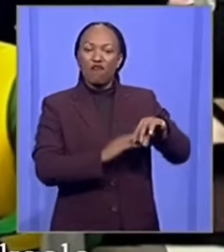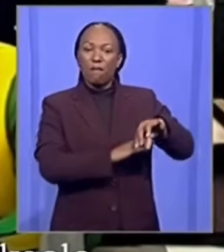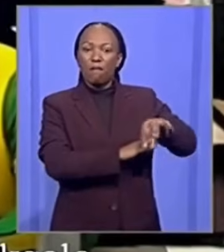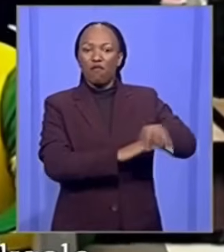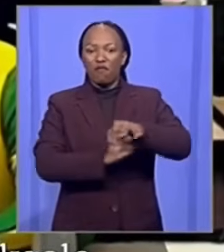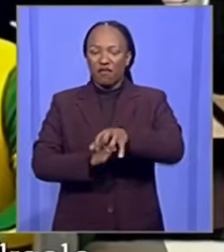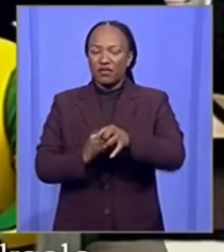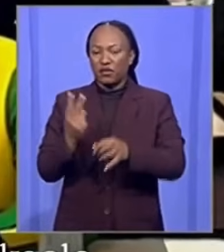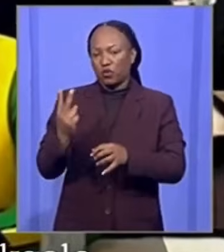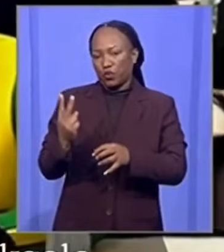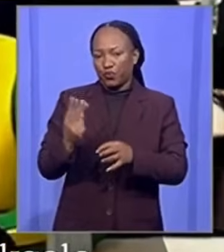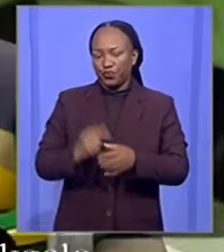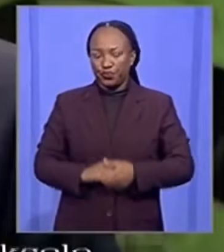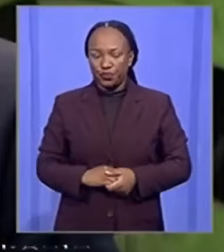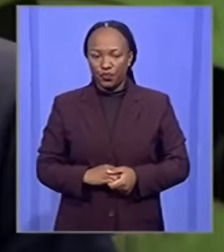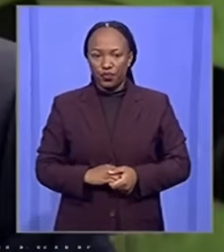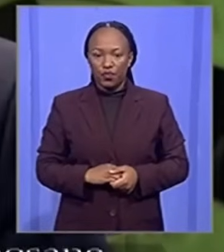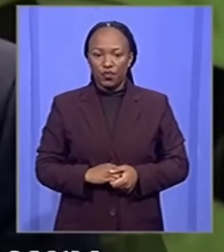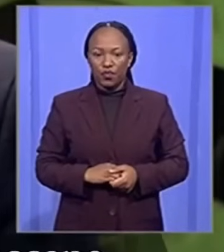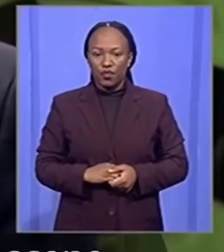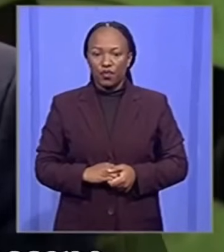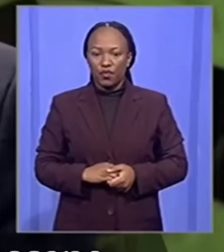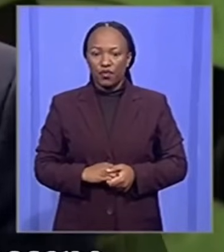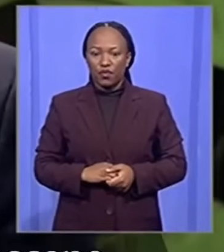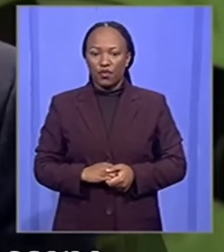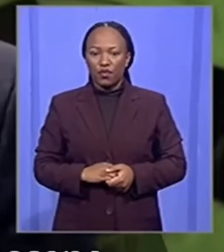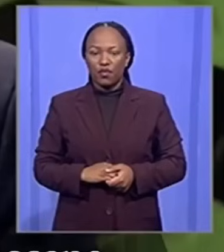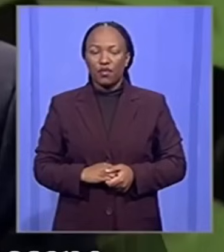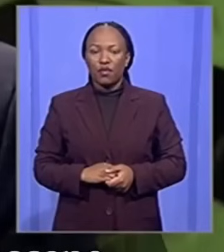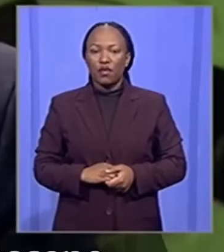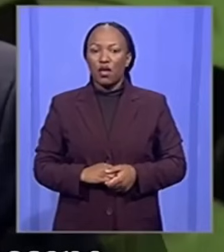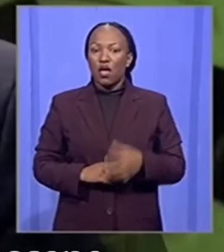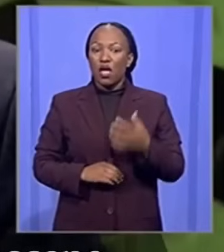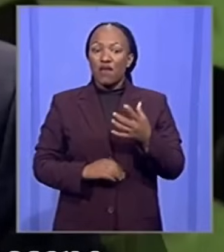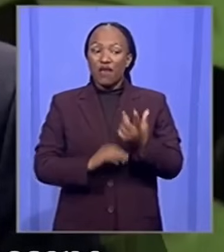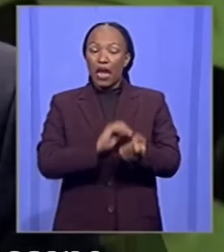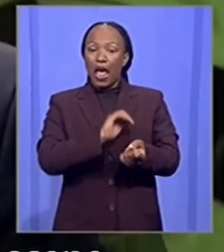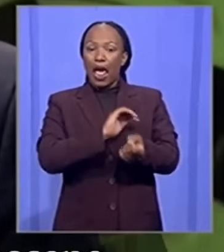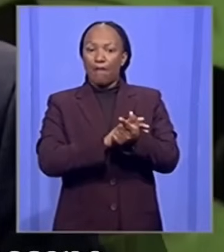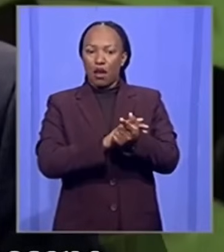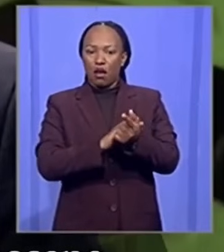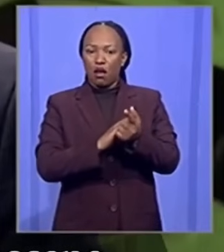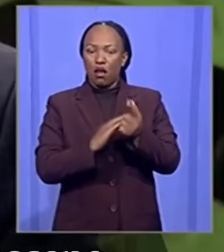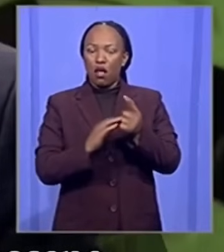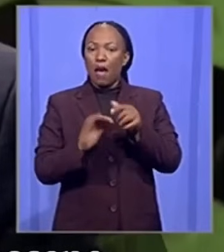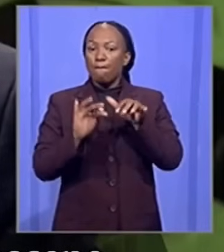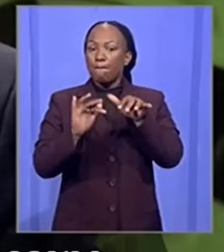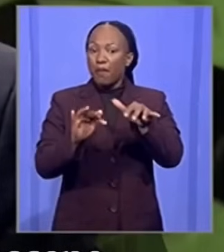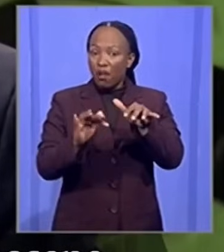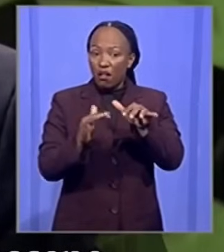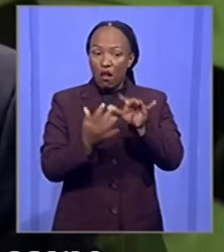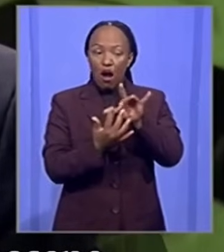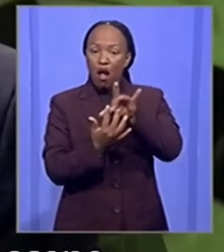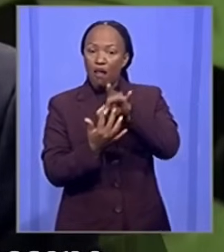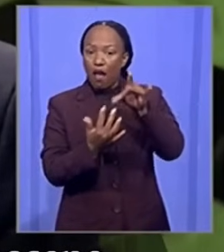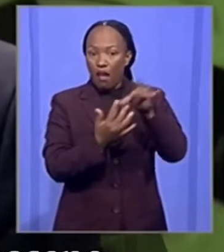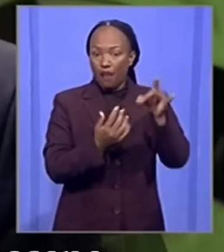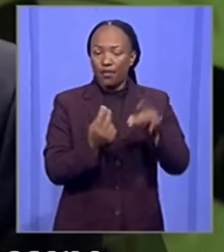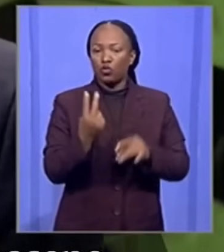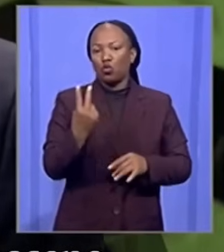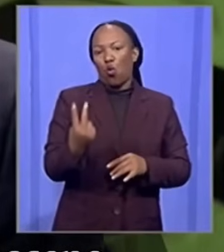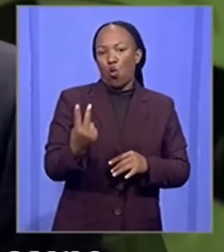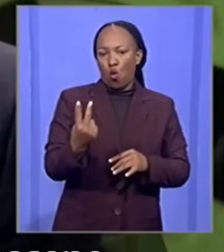Provincial. Should there be more than one candidate, the voting procedure indicates that